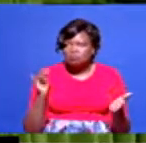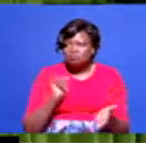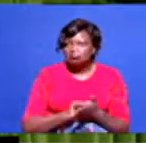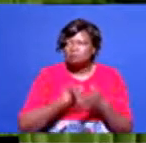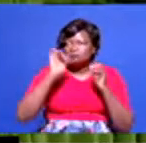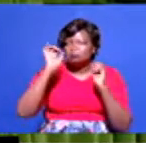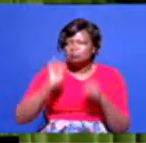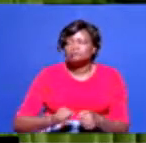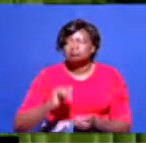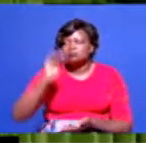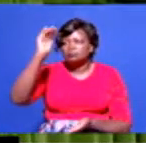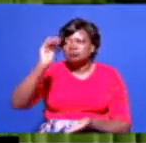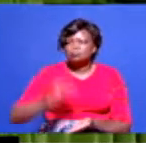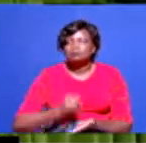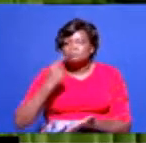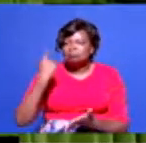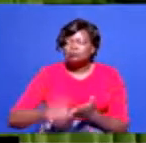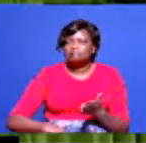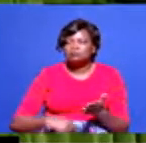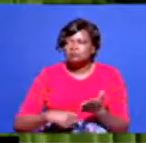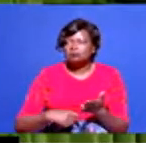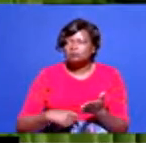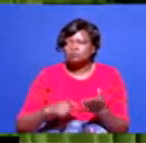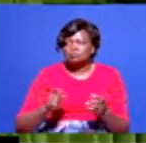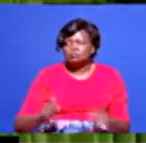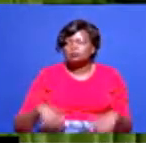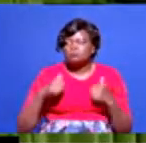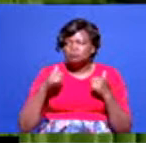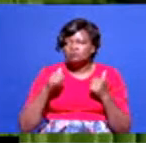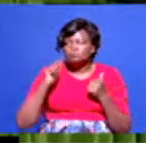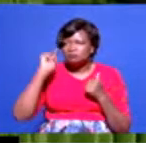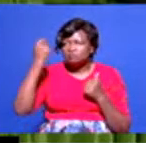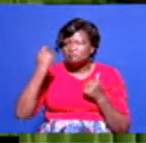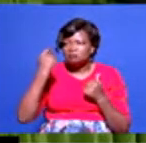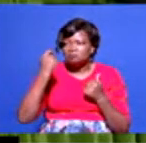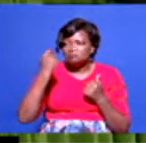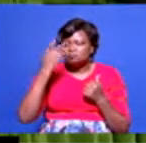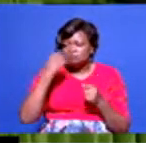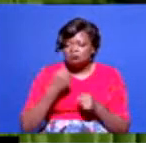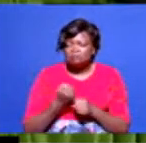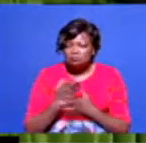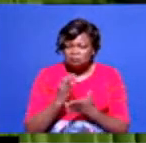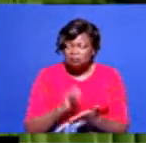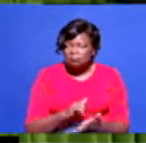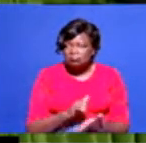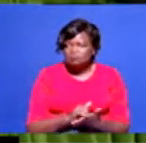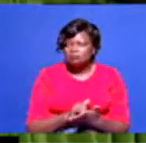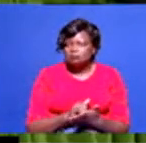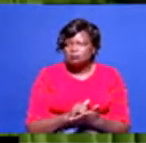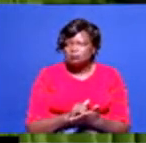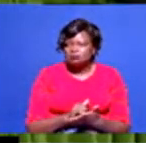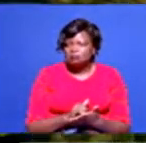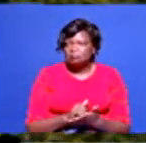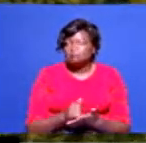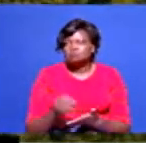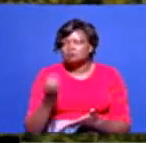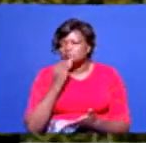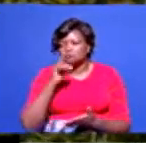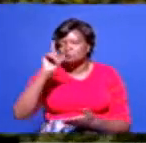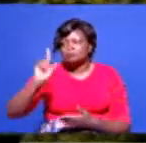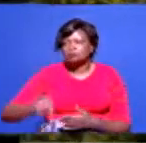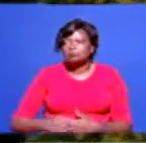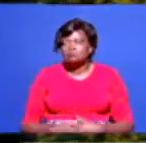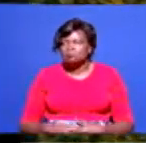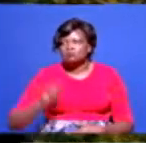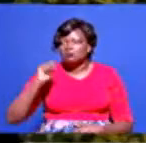lower the cost of living in Kenya by making sure that food is affordable. The Kenya